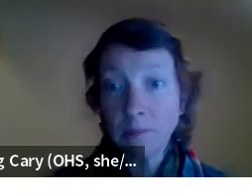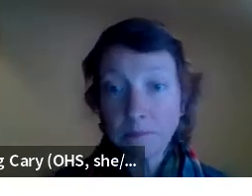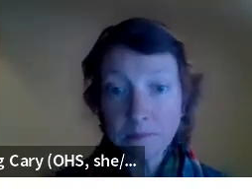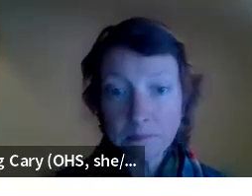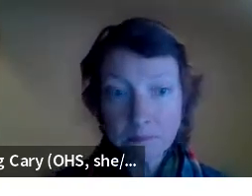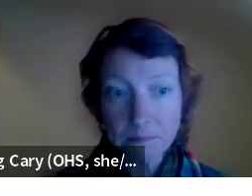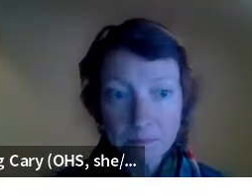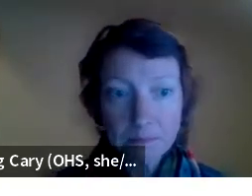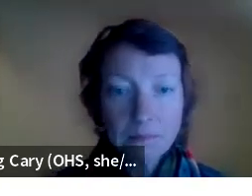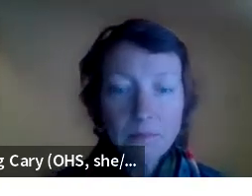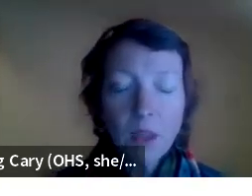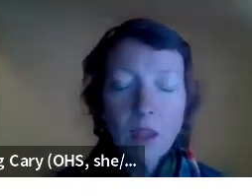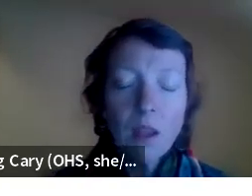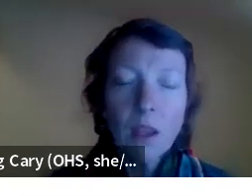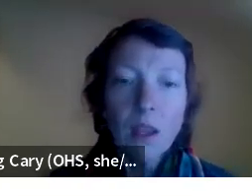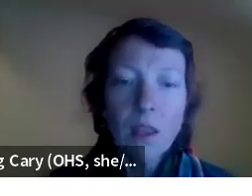period.